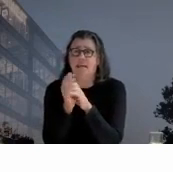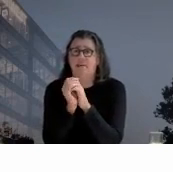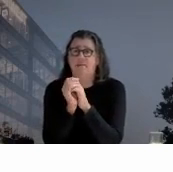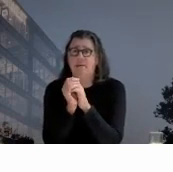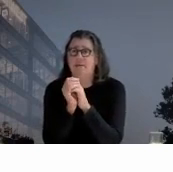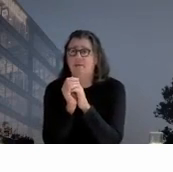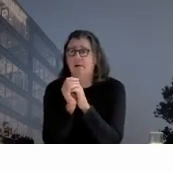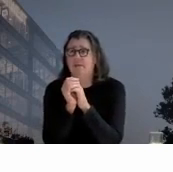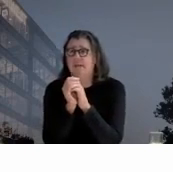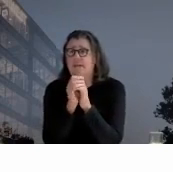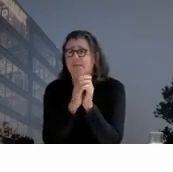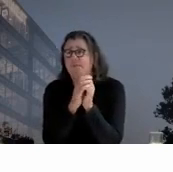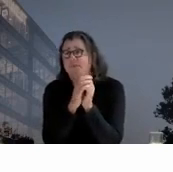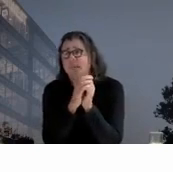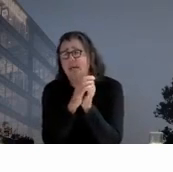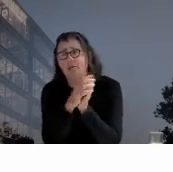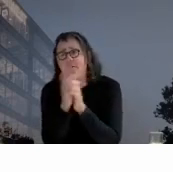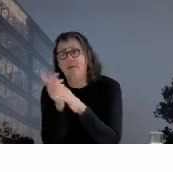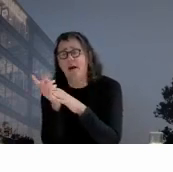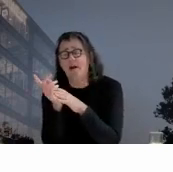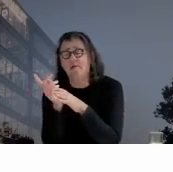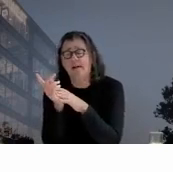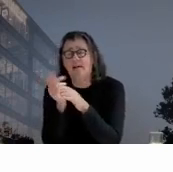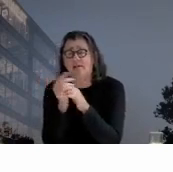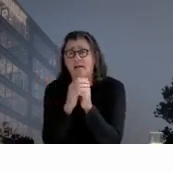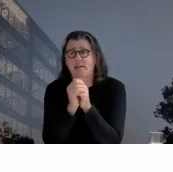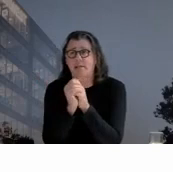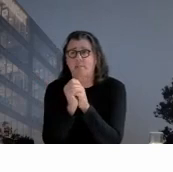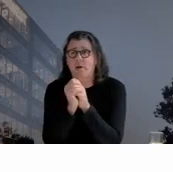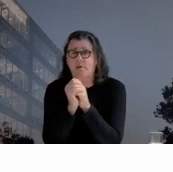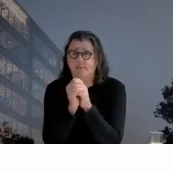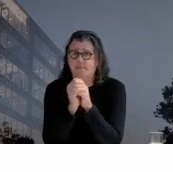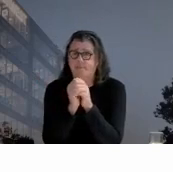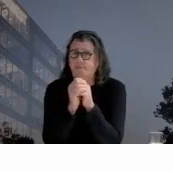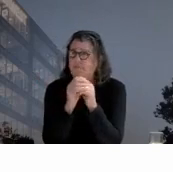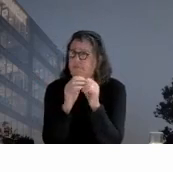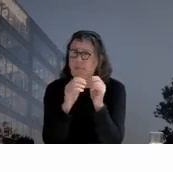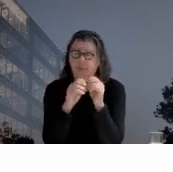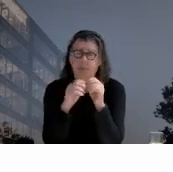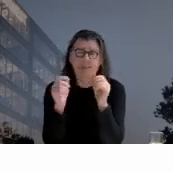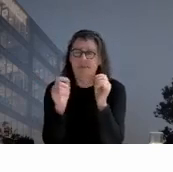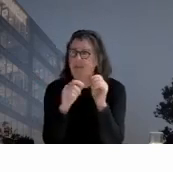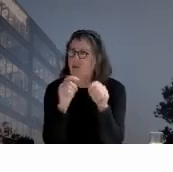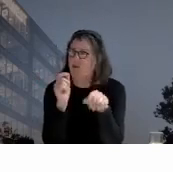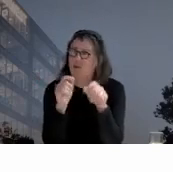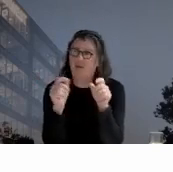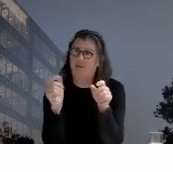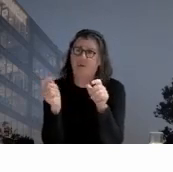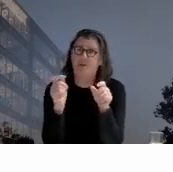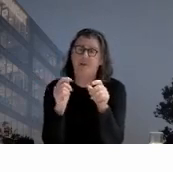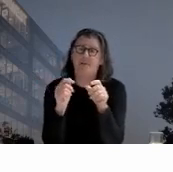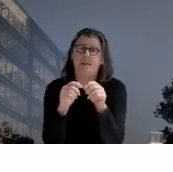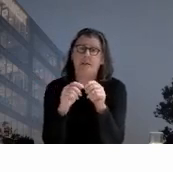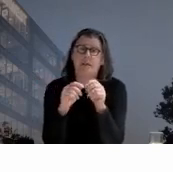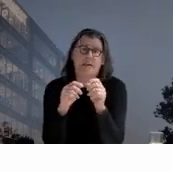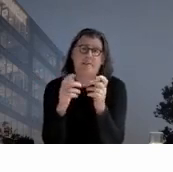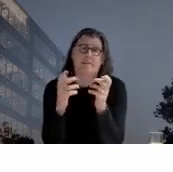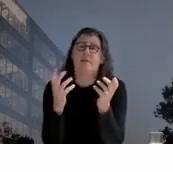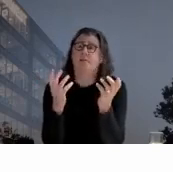that's, again, a reuse project. And on the far right-hand side is the bond. So we can see across all of our